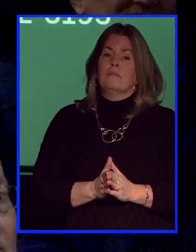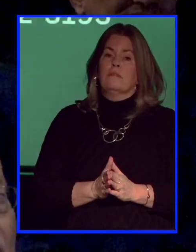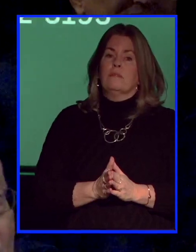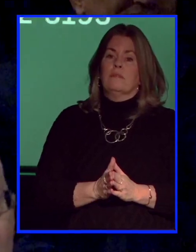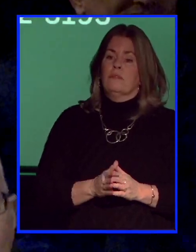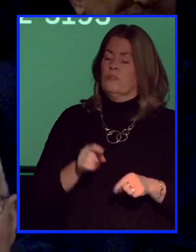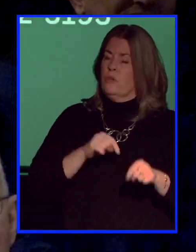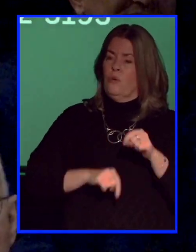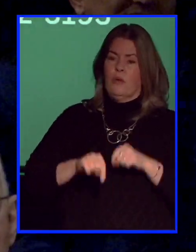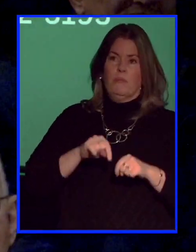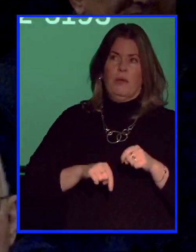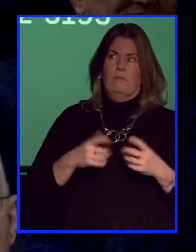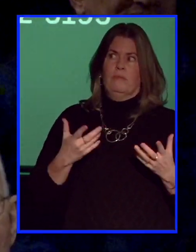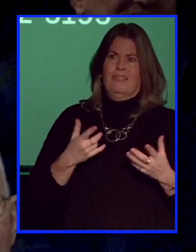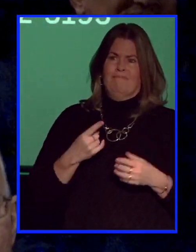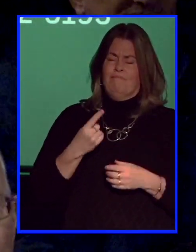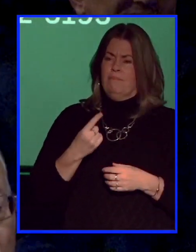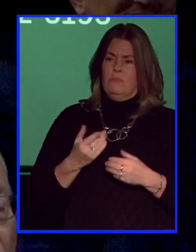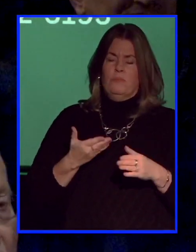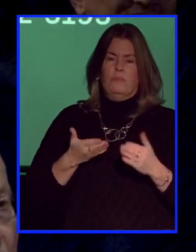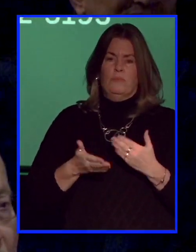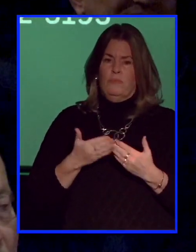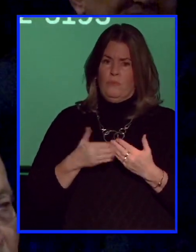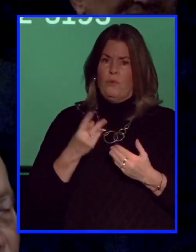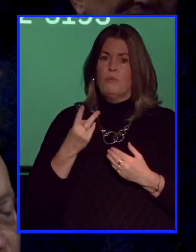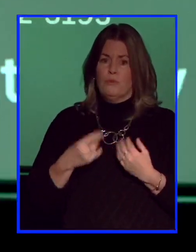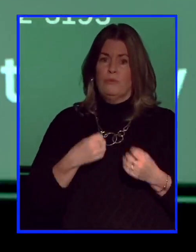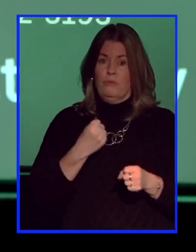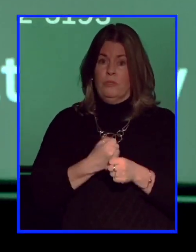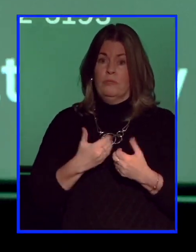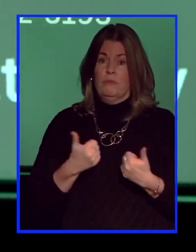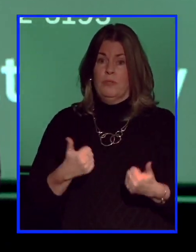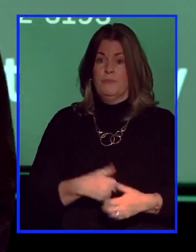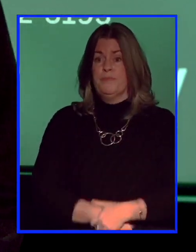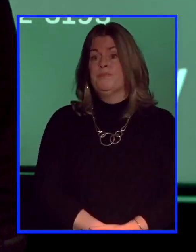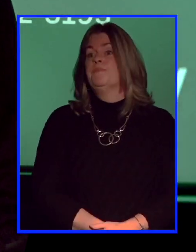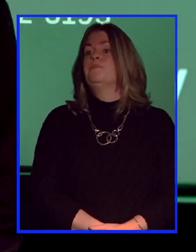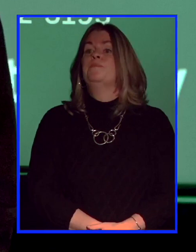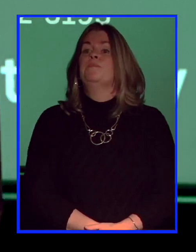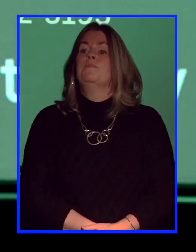have been separated for now years, year and a half. Well, thank you. Thank you very much.